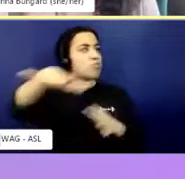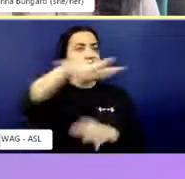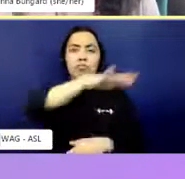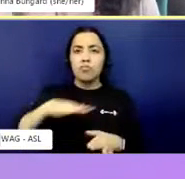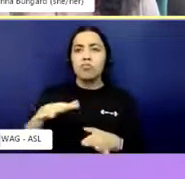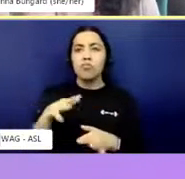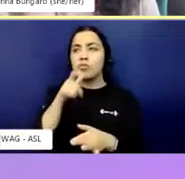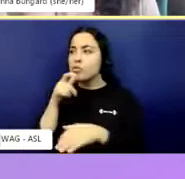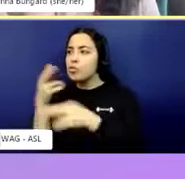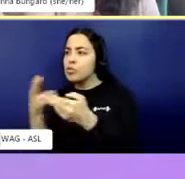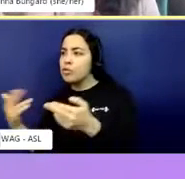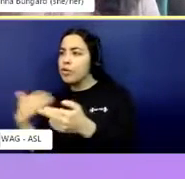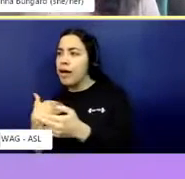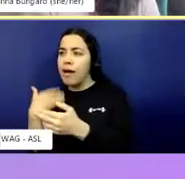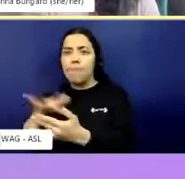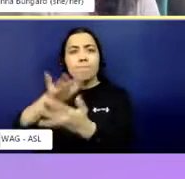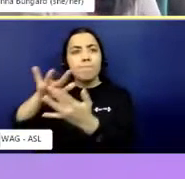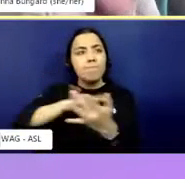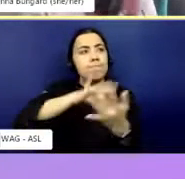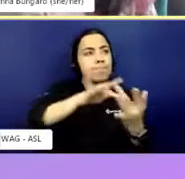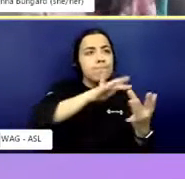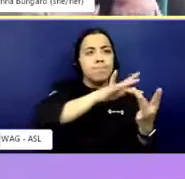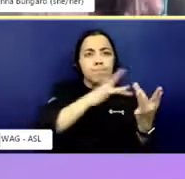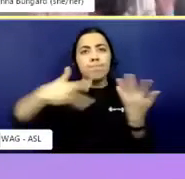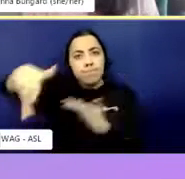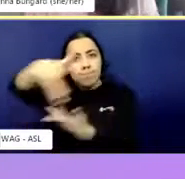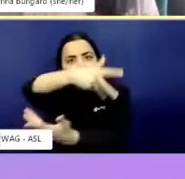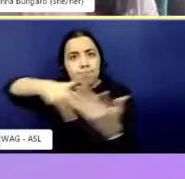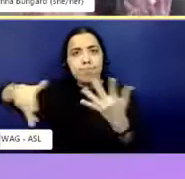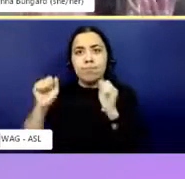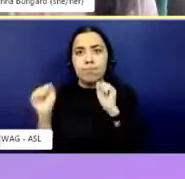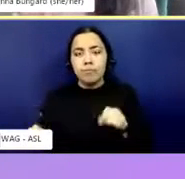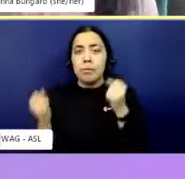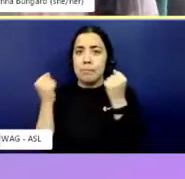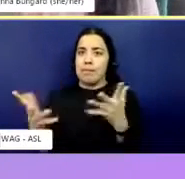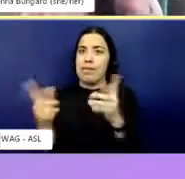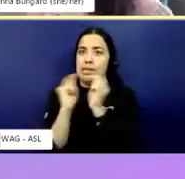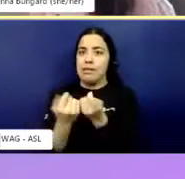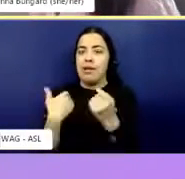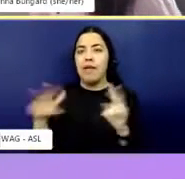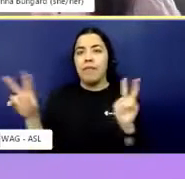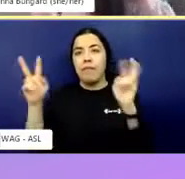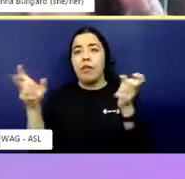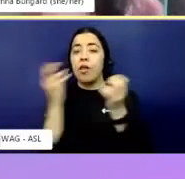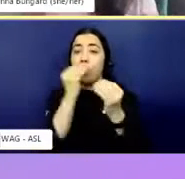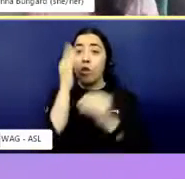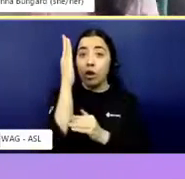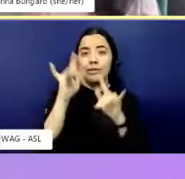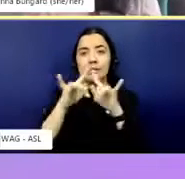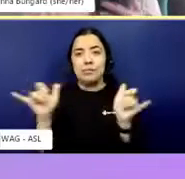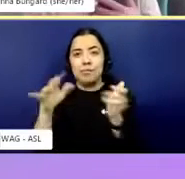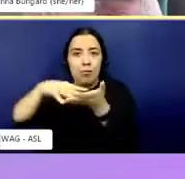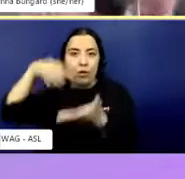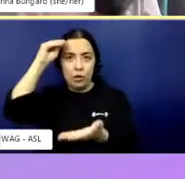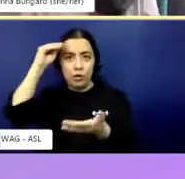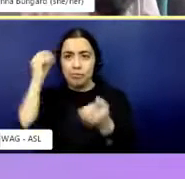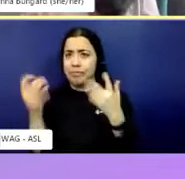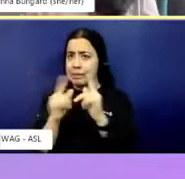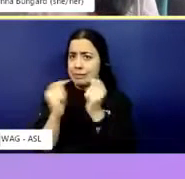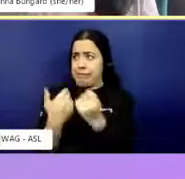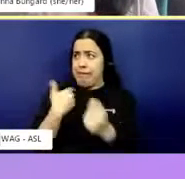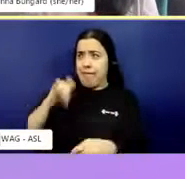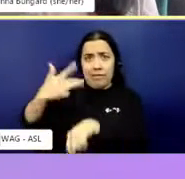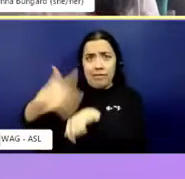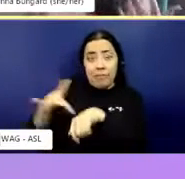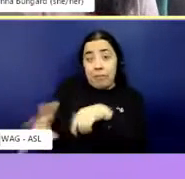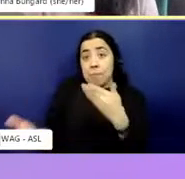you and who you can reach back out to. A lot of teams have lunch and learns. Who has maybe presented